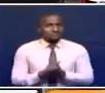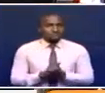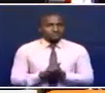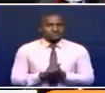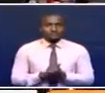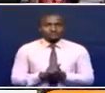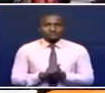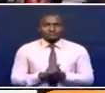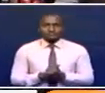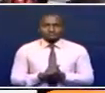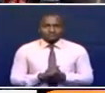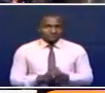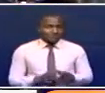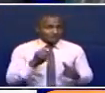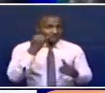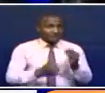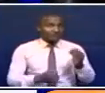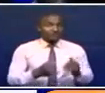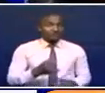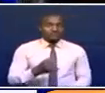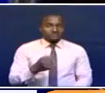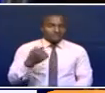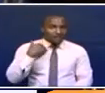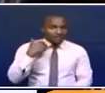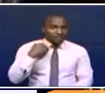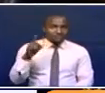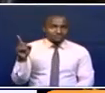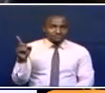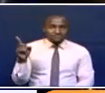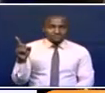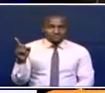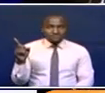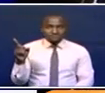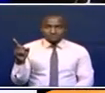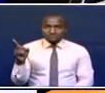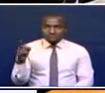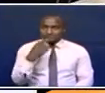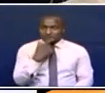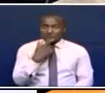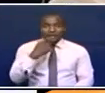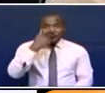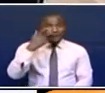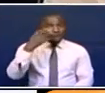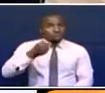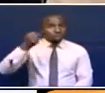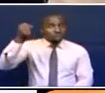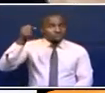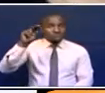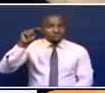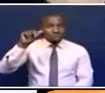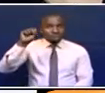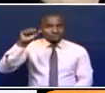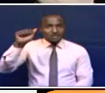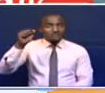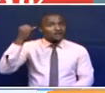move on, the final answers, the final poll numbers for the question we were asking you all evening. Should Kalonzo Musyoka be NASA flag bearer?